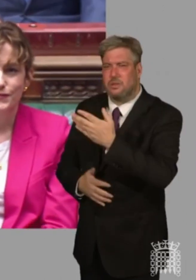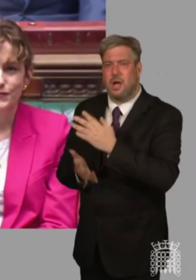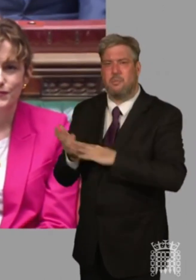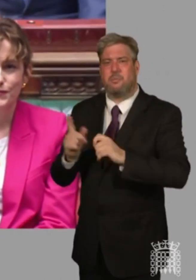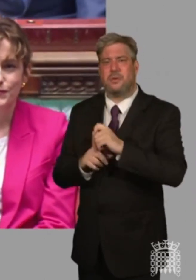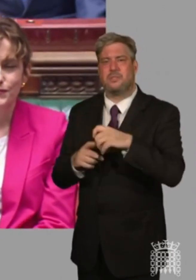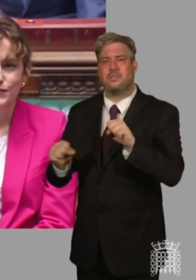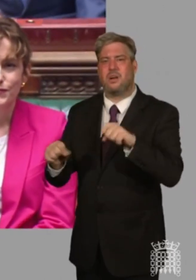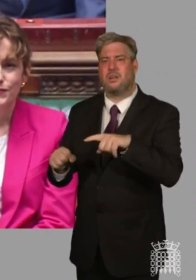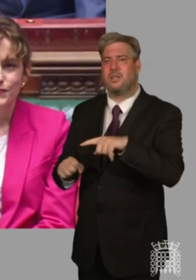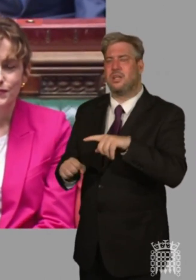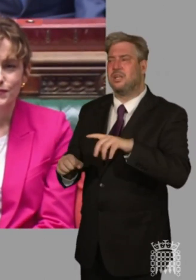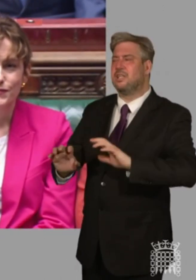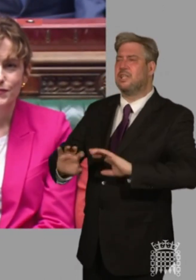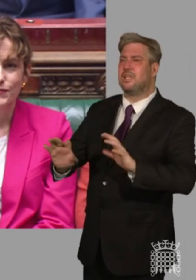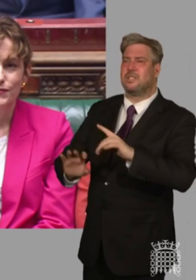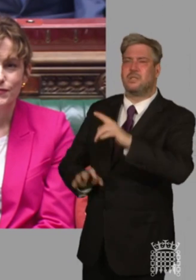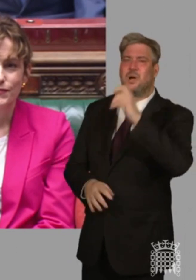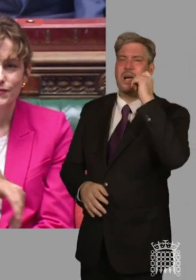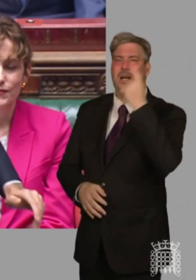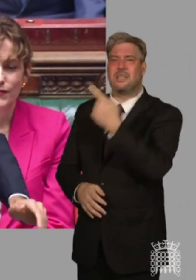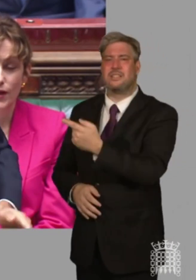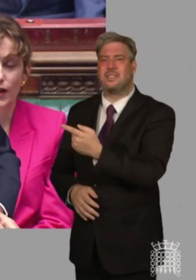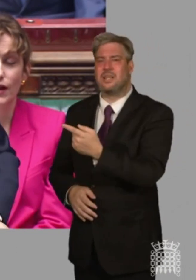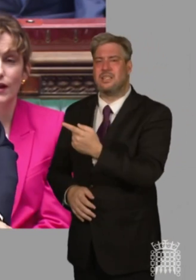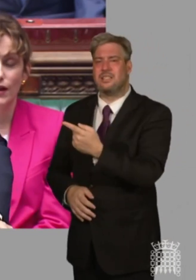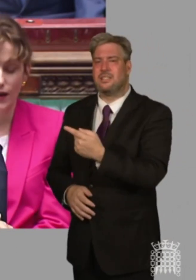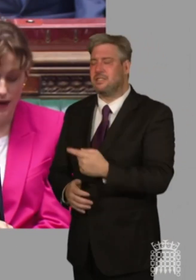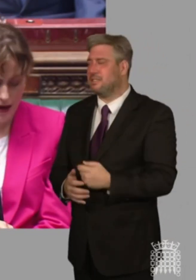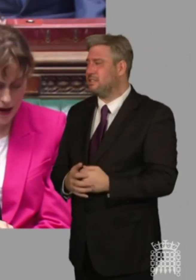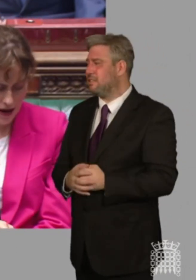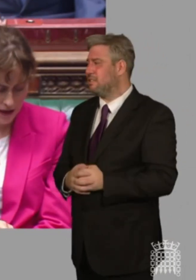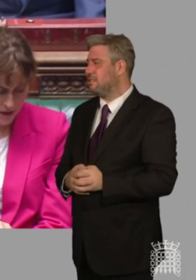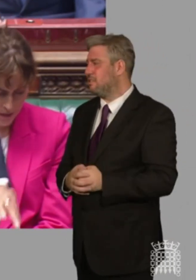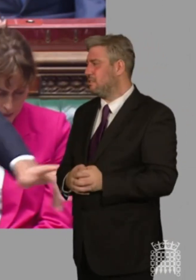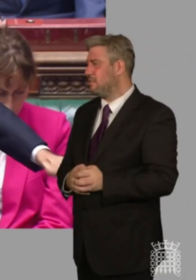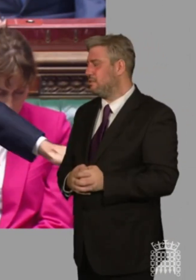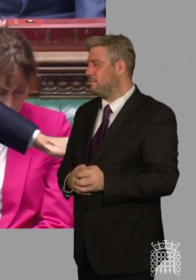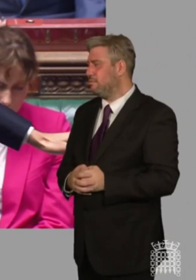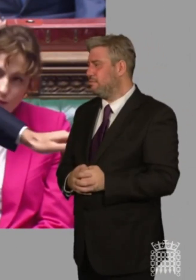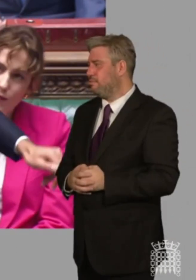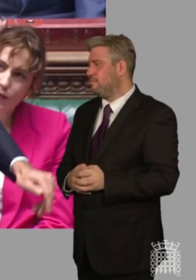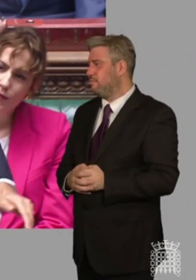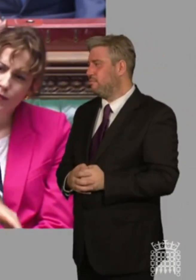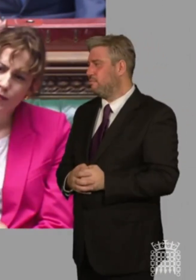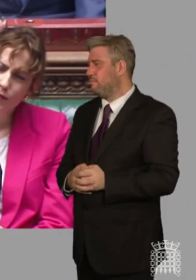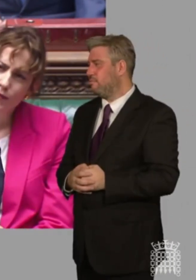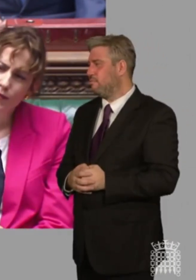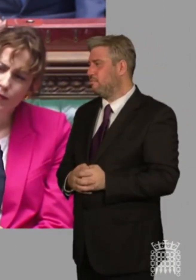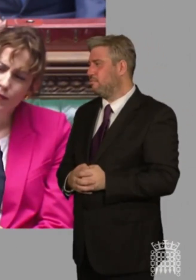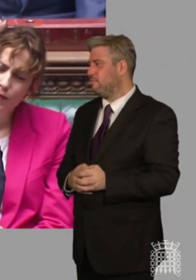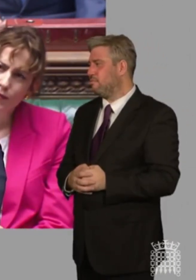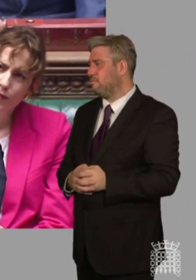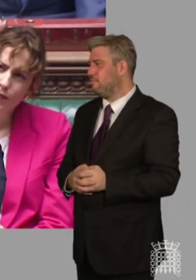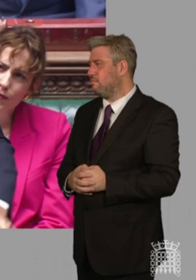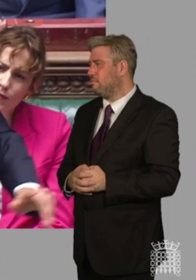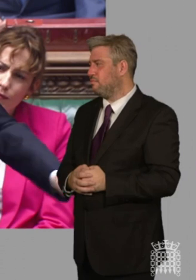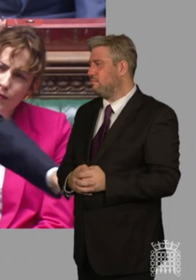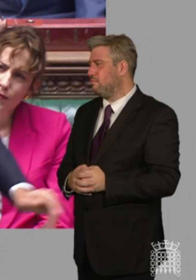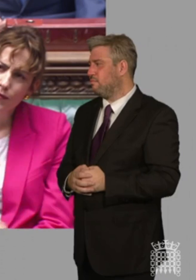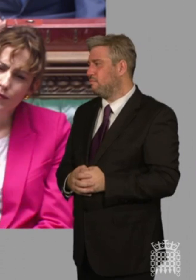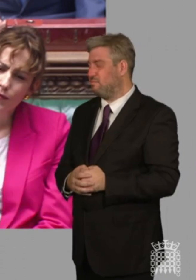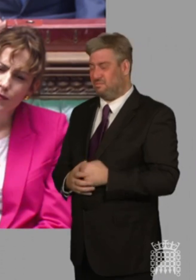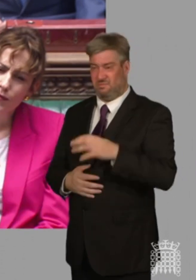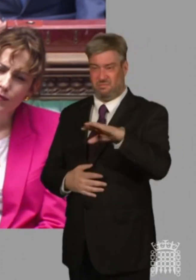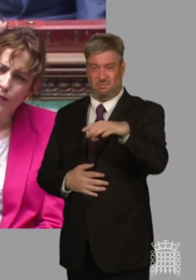Britain from a man who thought it was right to defend terrorists, Mr. Speaker. But what we're doing is building a brighter future for our country.